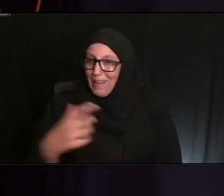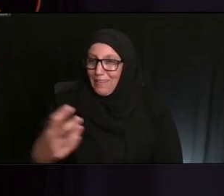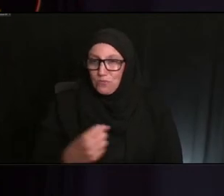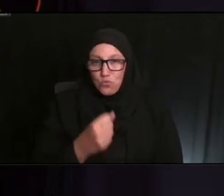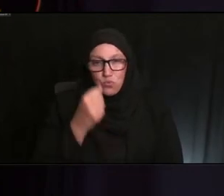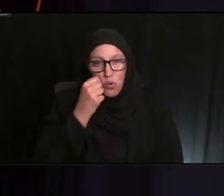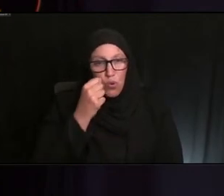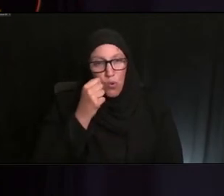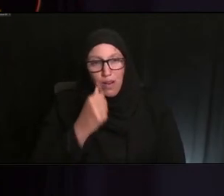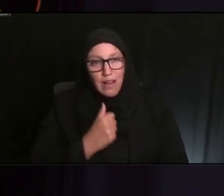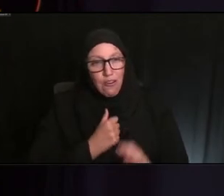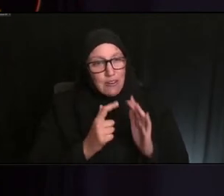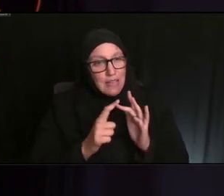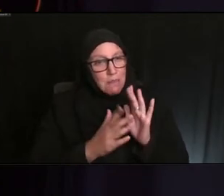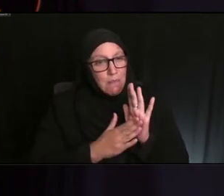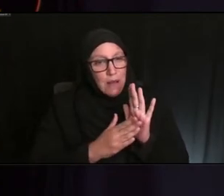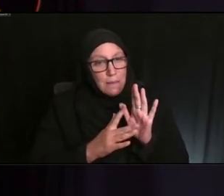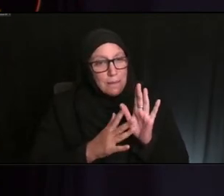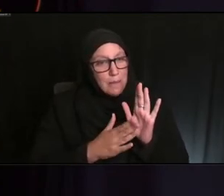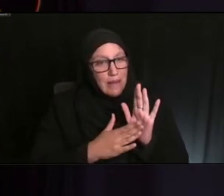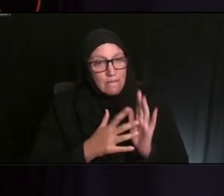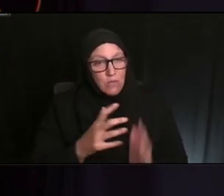Okay, firstly,